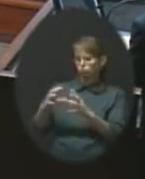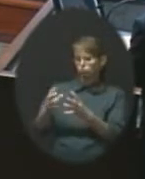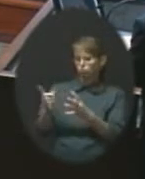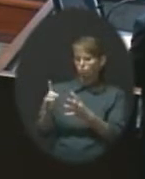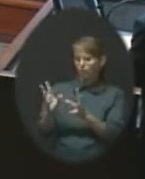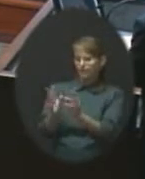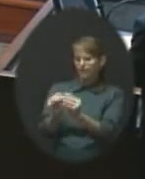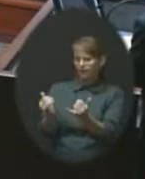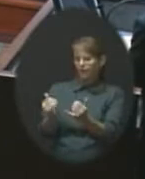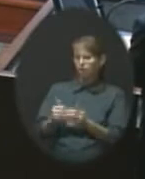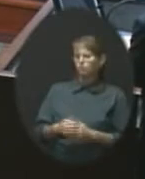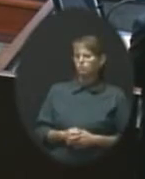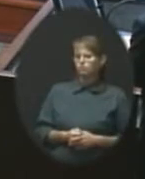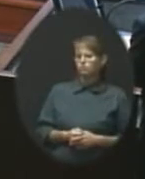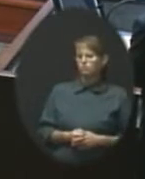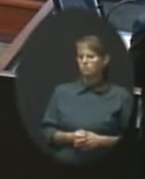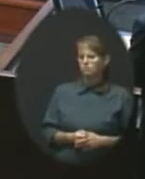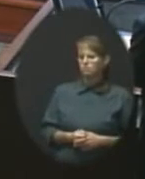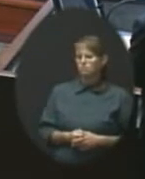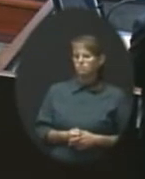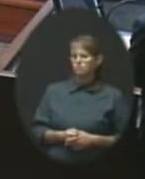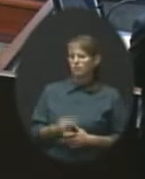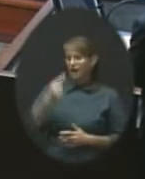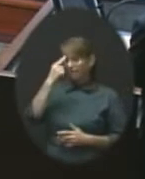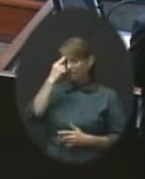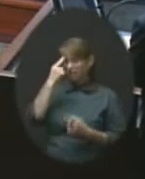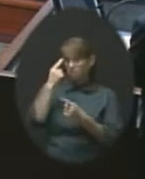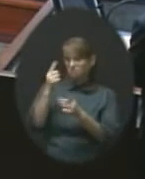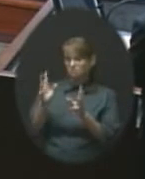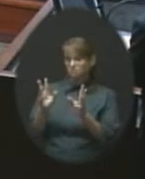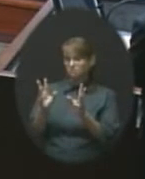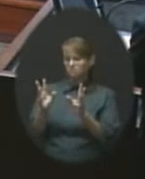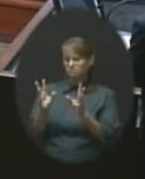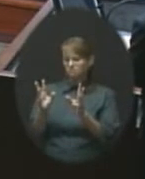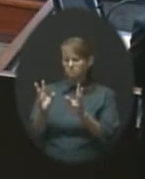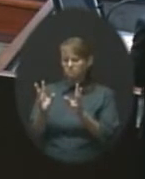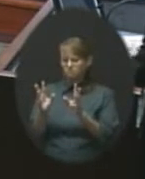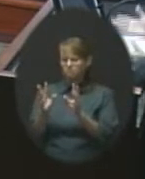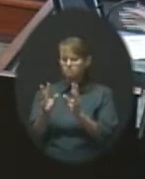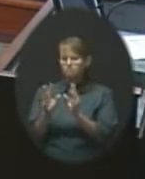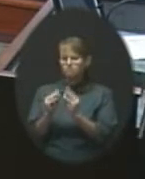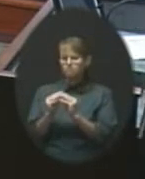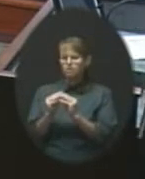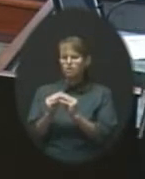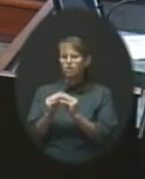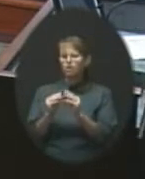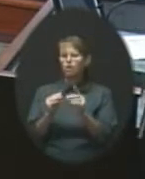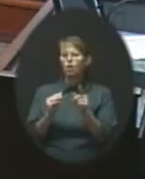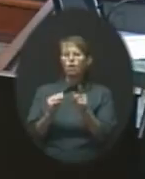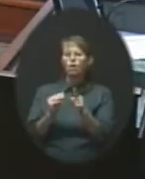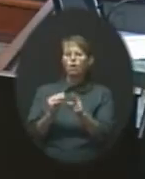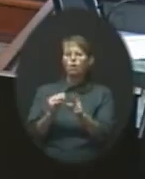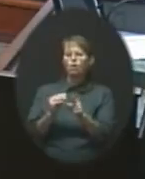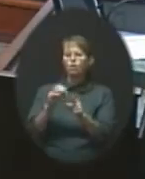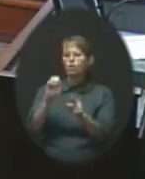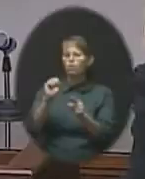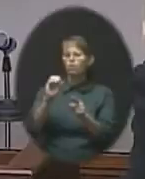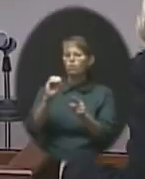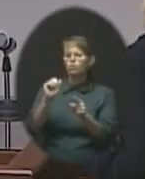SOAR is meeting at West. The SOAR program is out at off